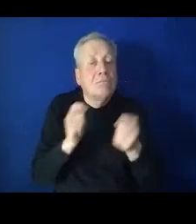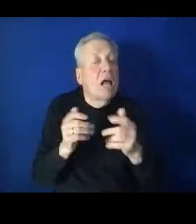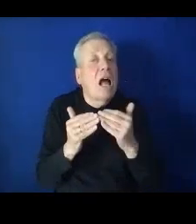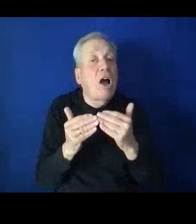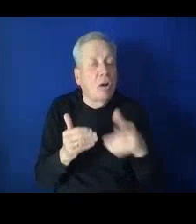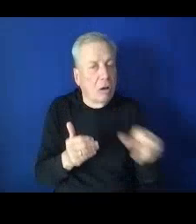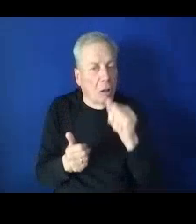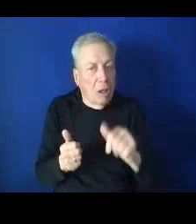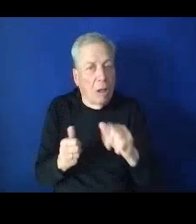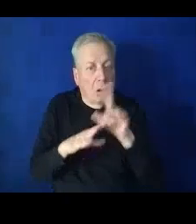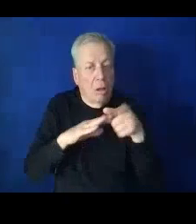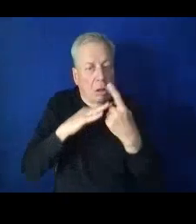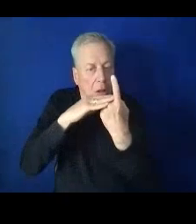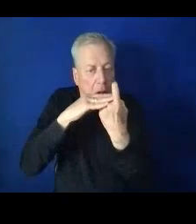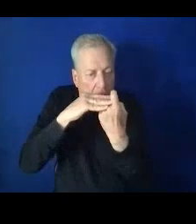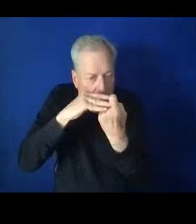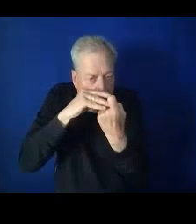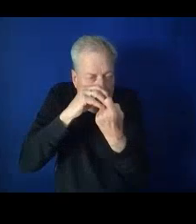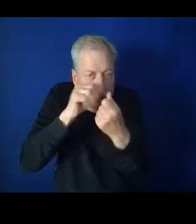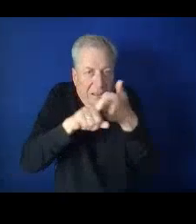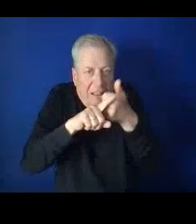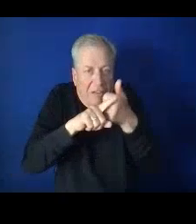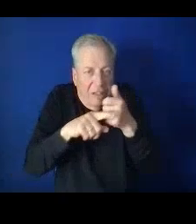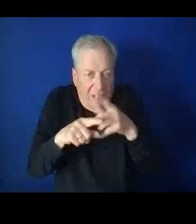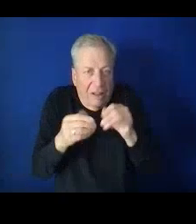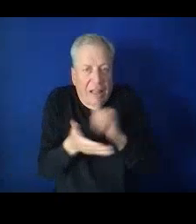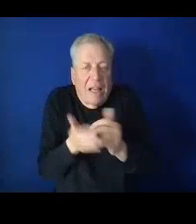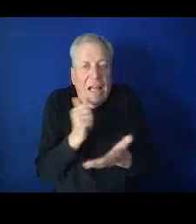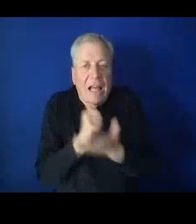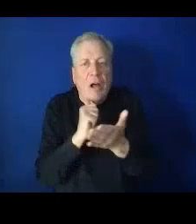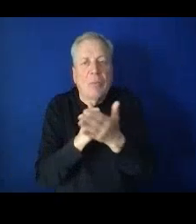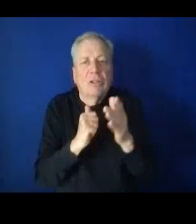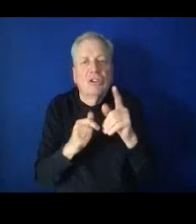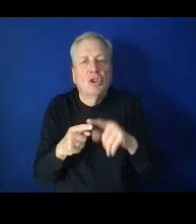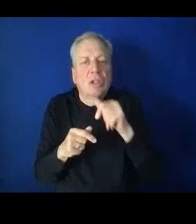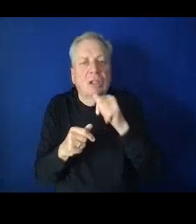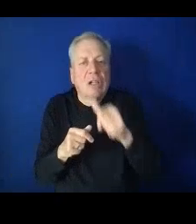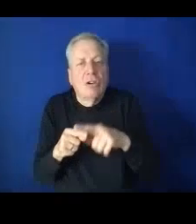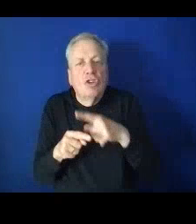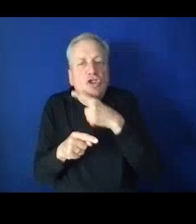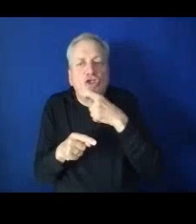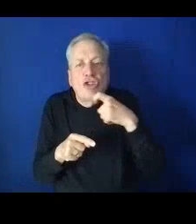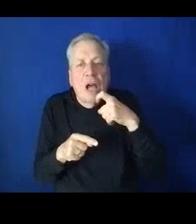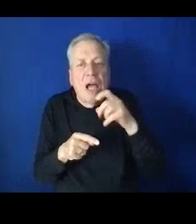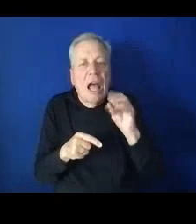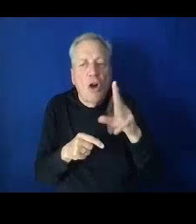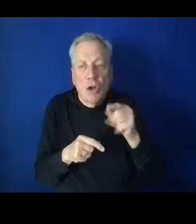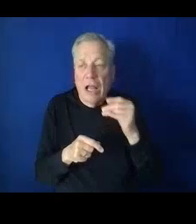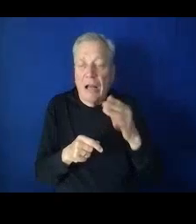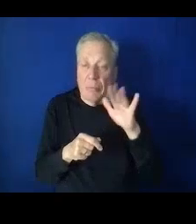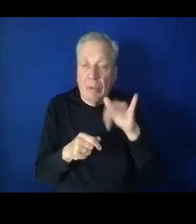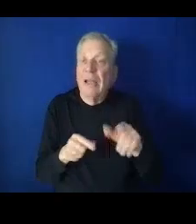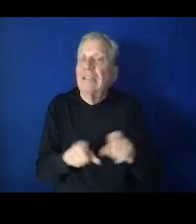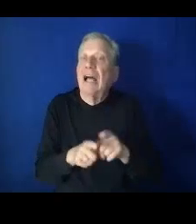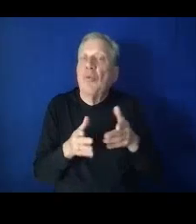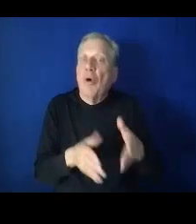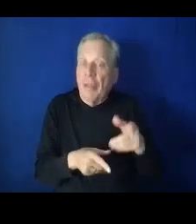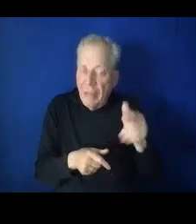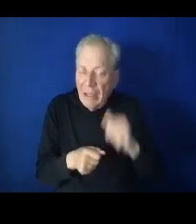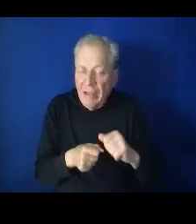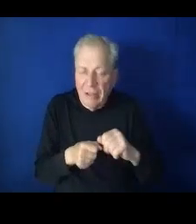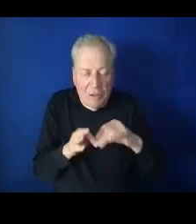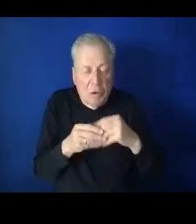curl up on itself really quickly, and that helps it not dry out. And by the same token, they can unfurl